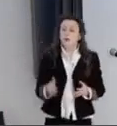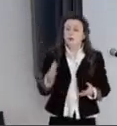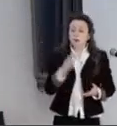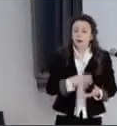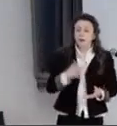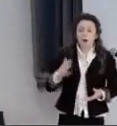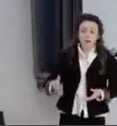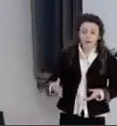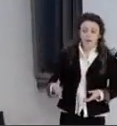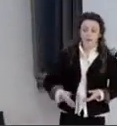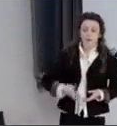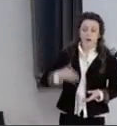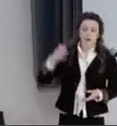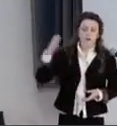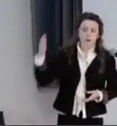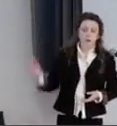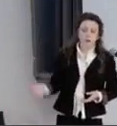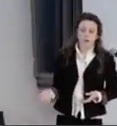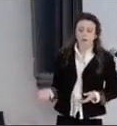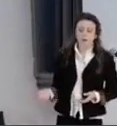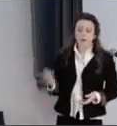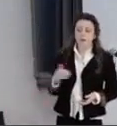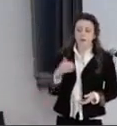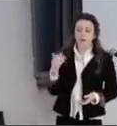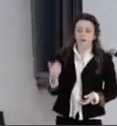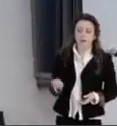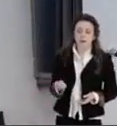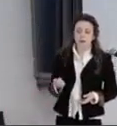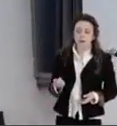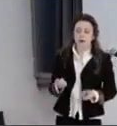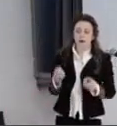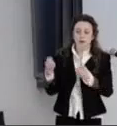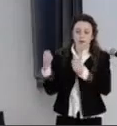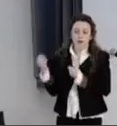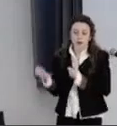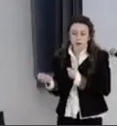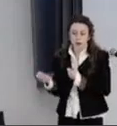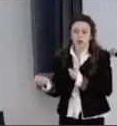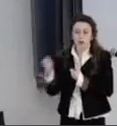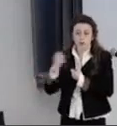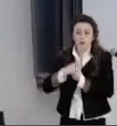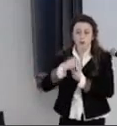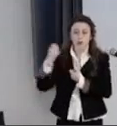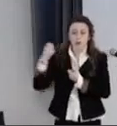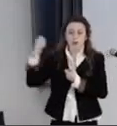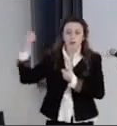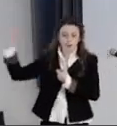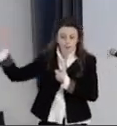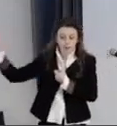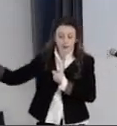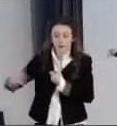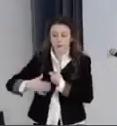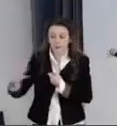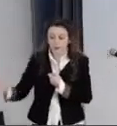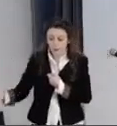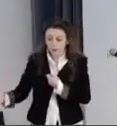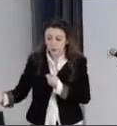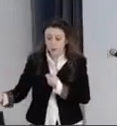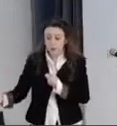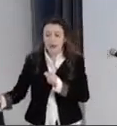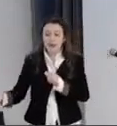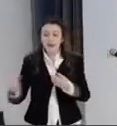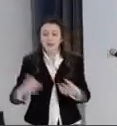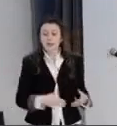submit that the brand of cognitivism that I have put forward enables us to acknowledge a high aesthetic achievement in the production of fake leather and fake